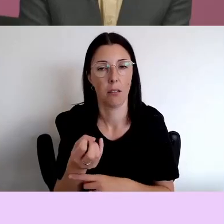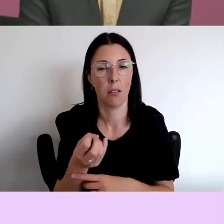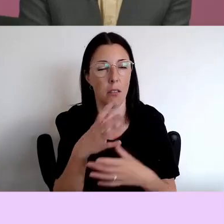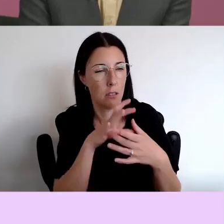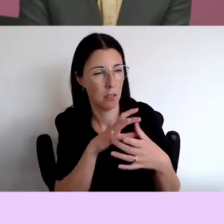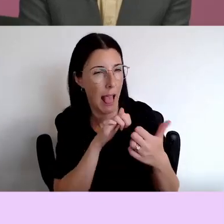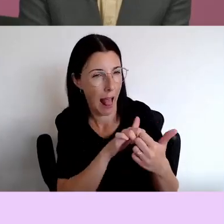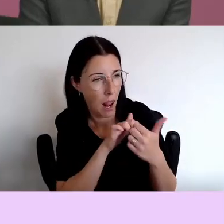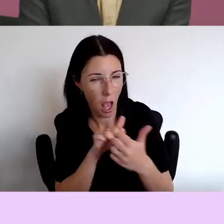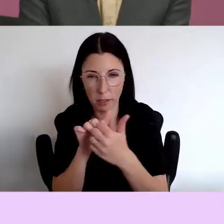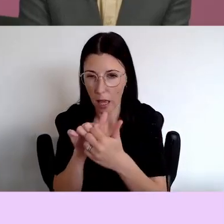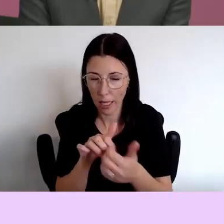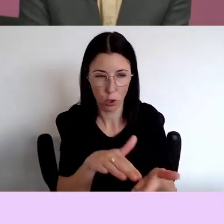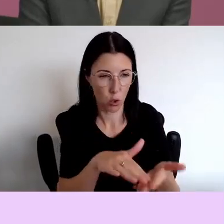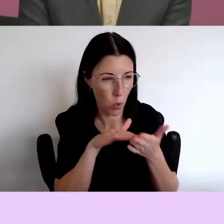ethical decisions.